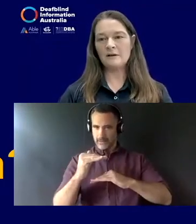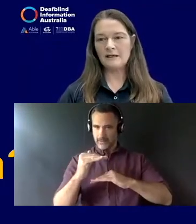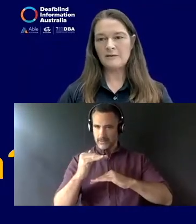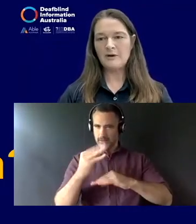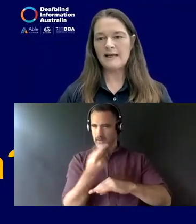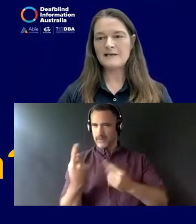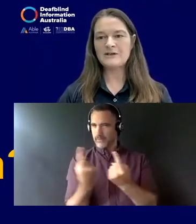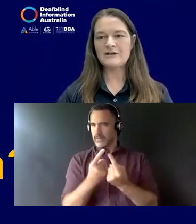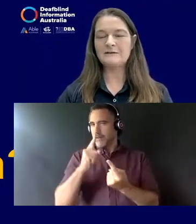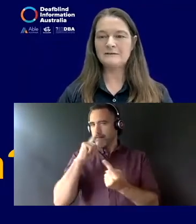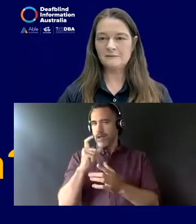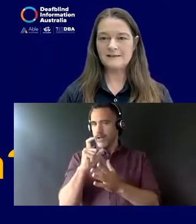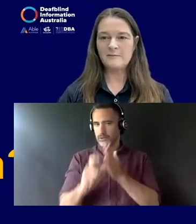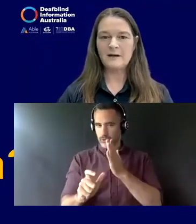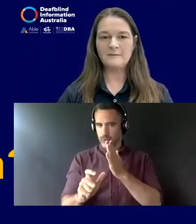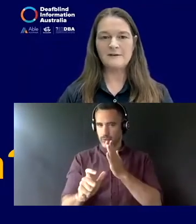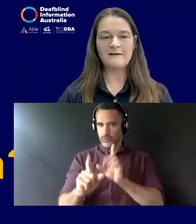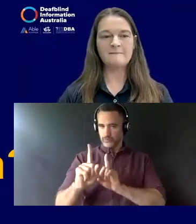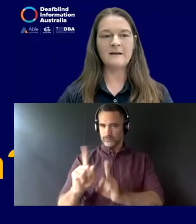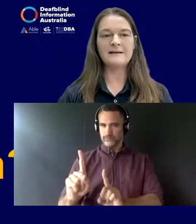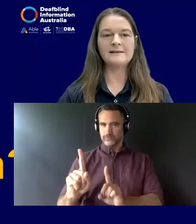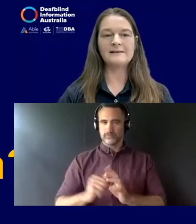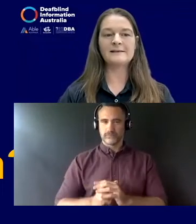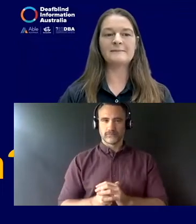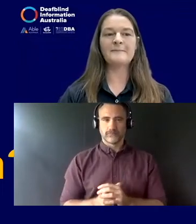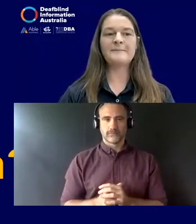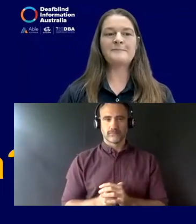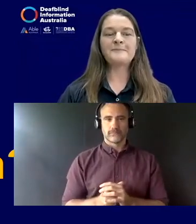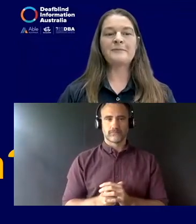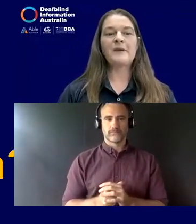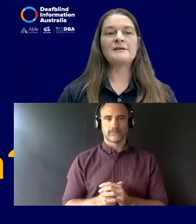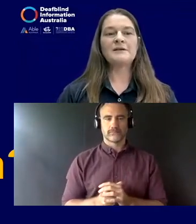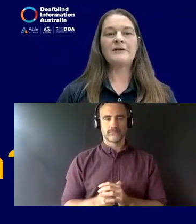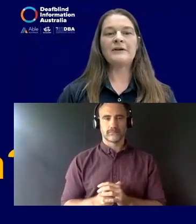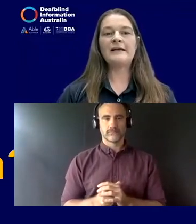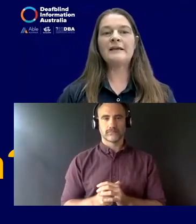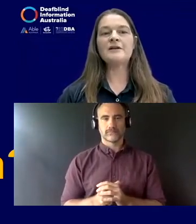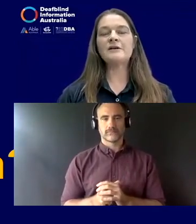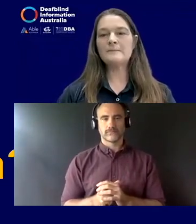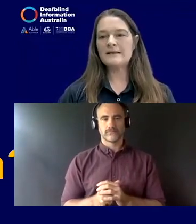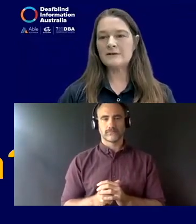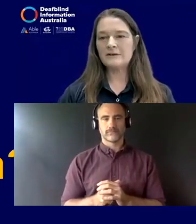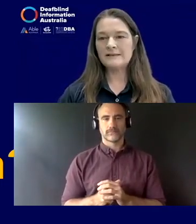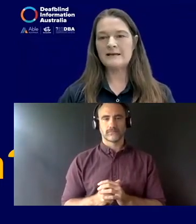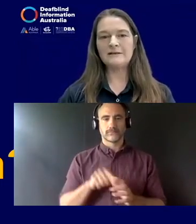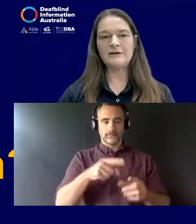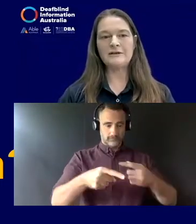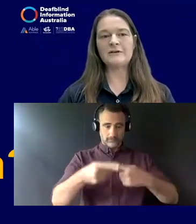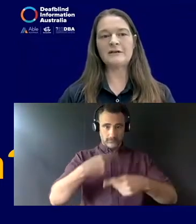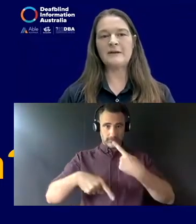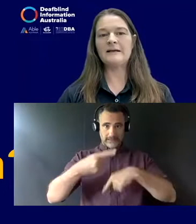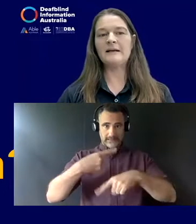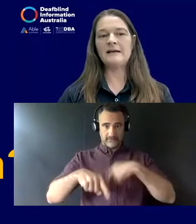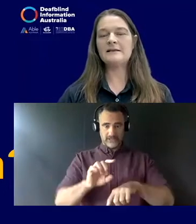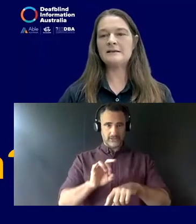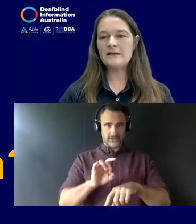quality communication with someone with deafblindness. So the document is not a standalone document.